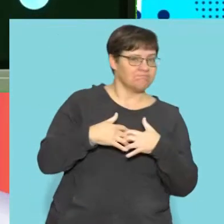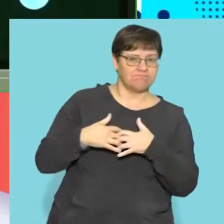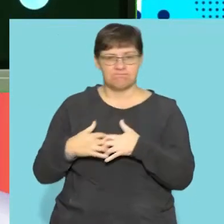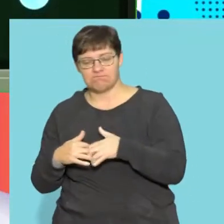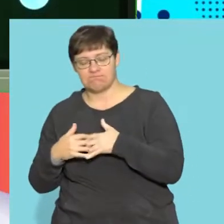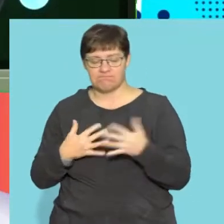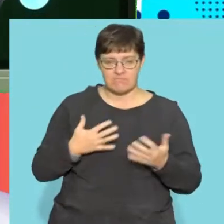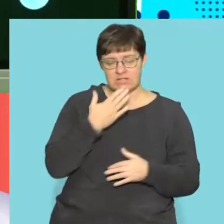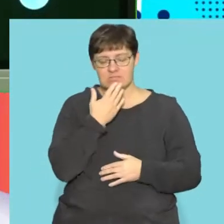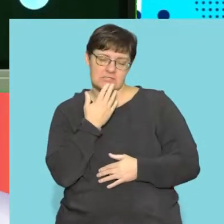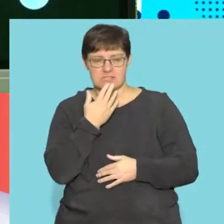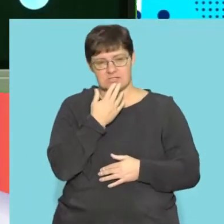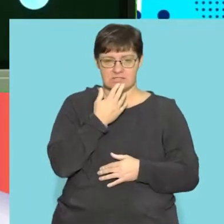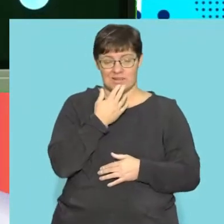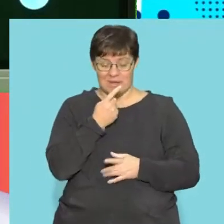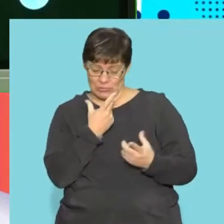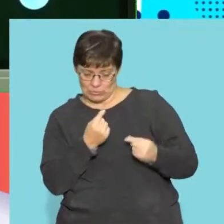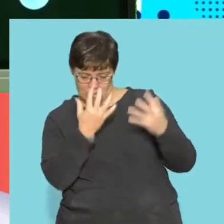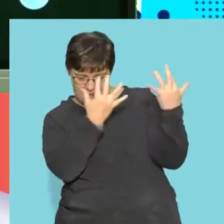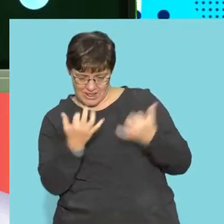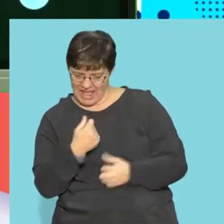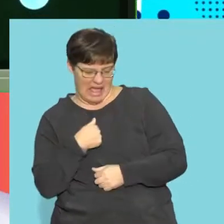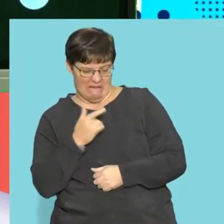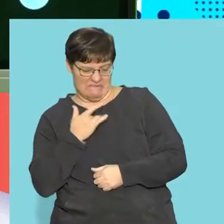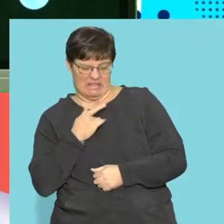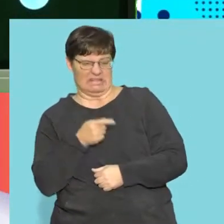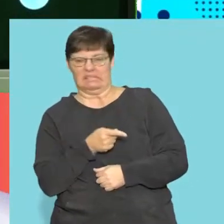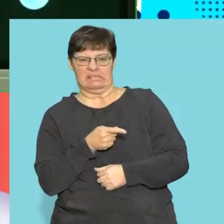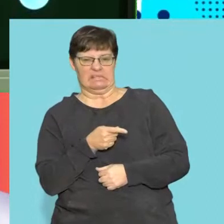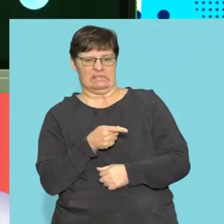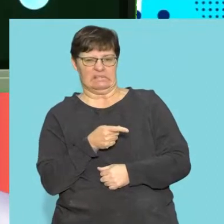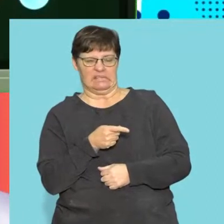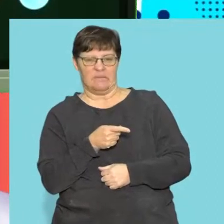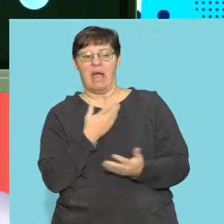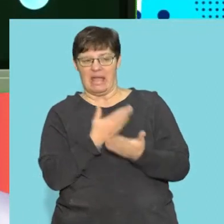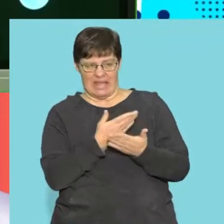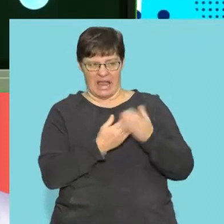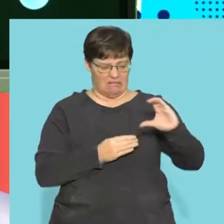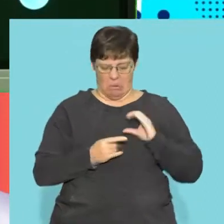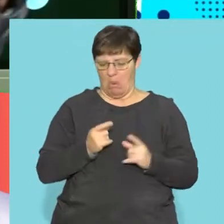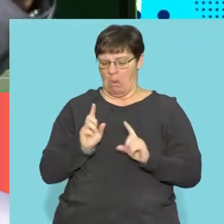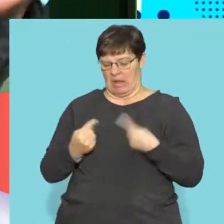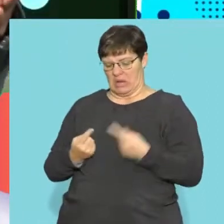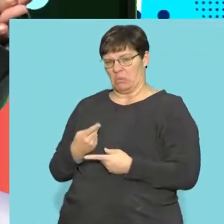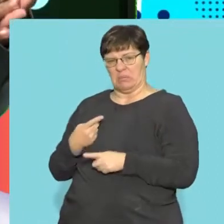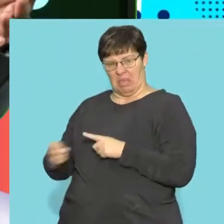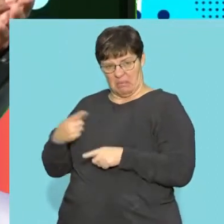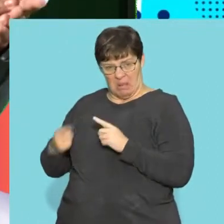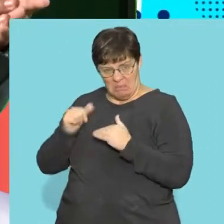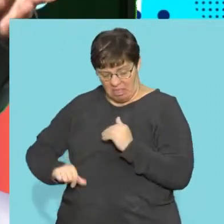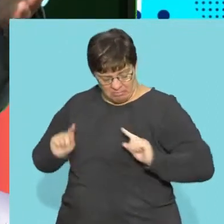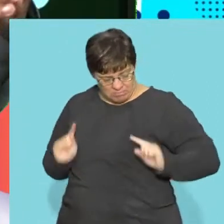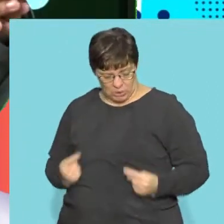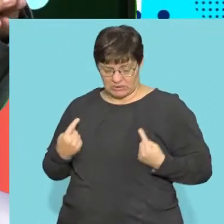right? So it might be after doing this, she might not feel like I can take this loan because I might not make this much